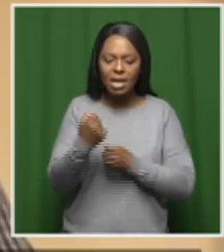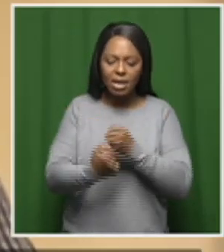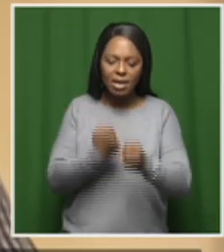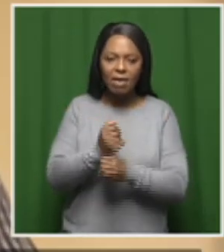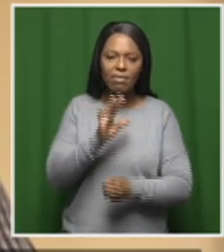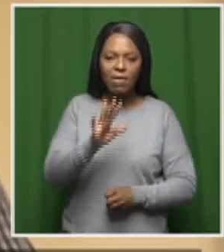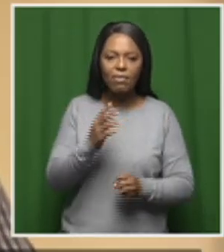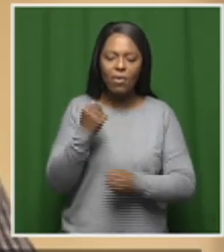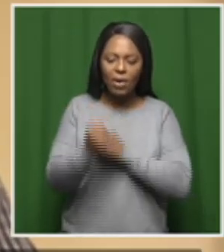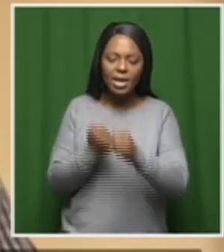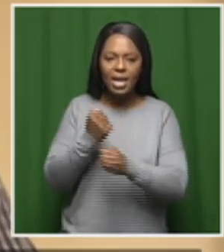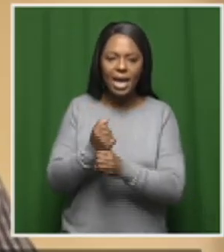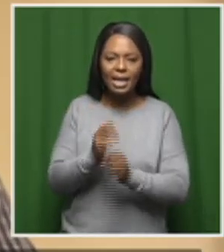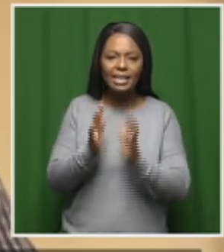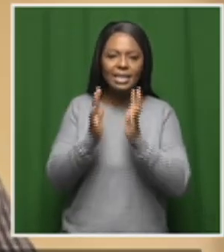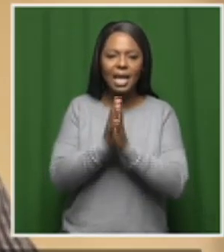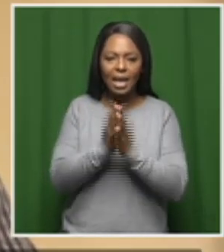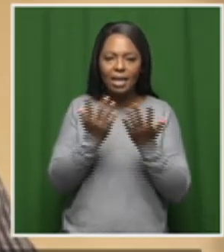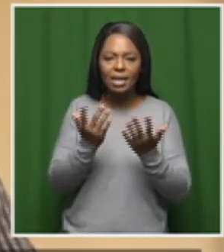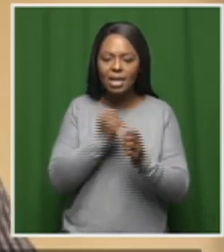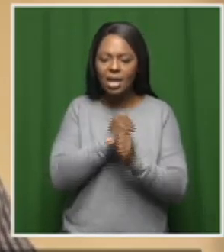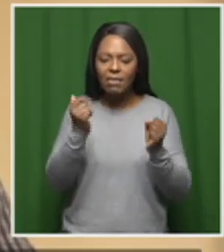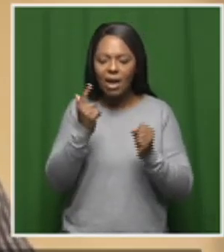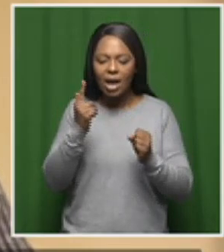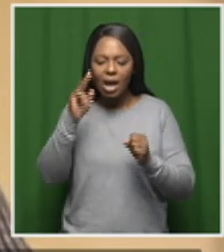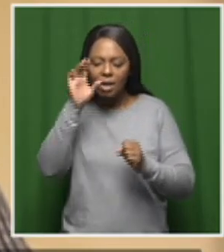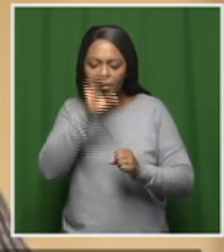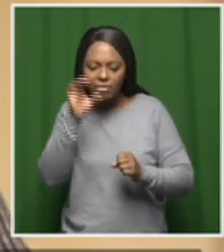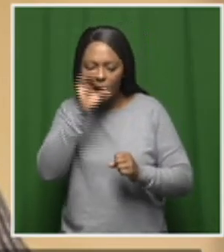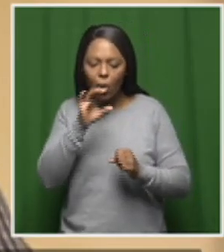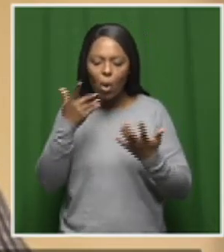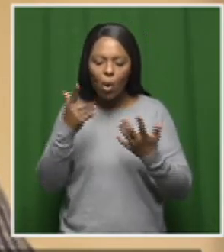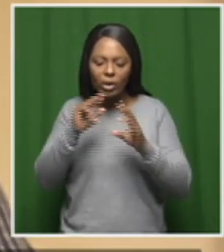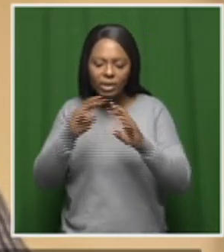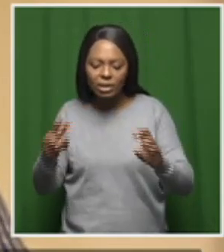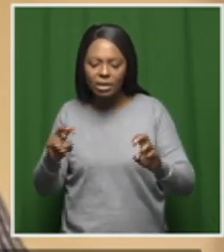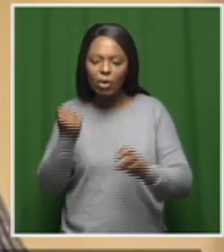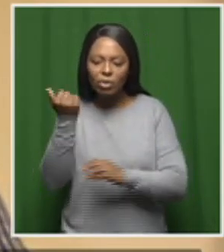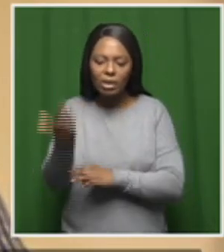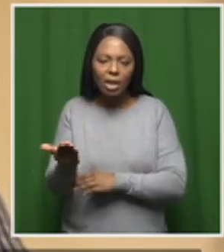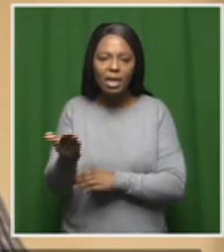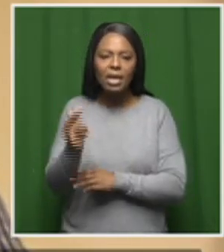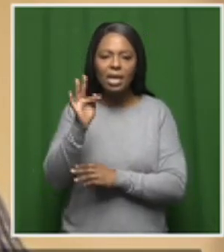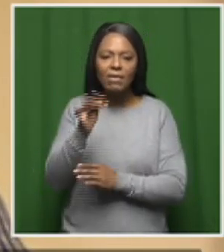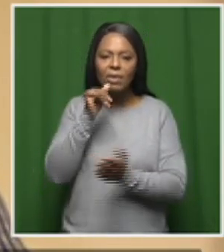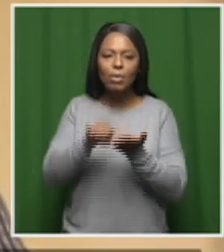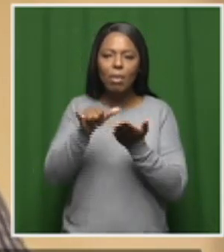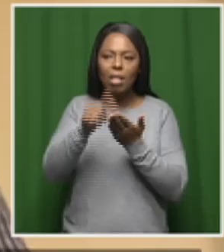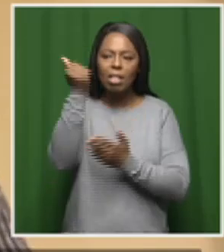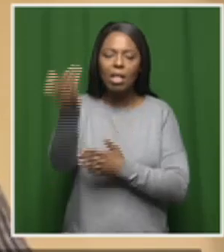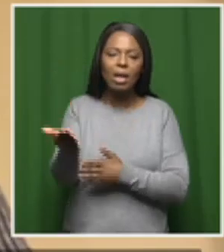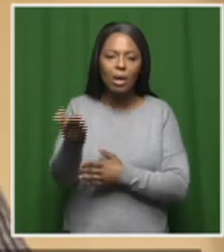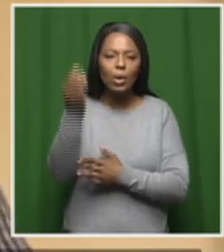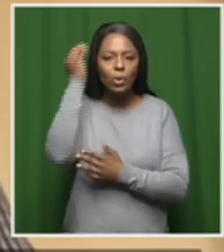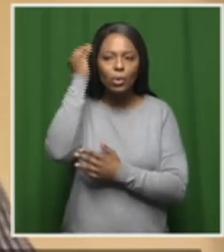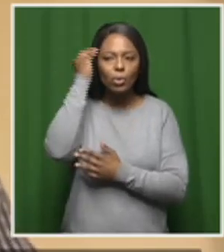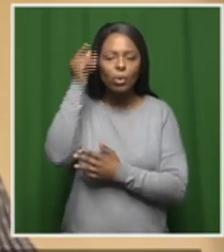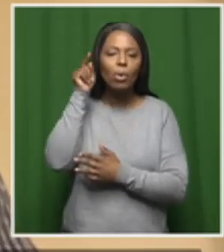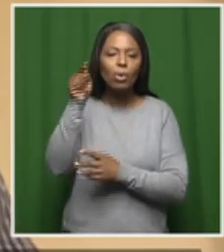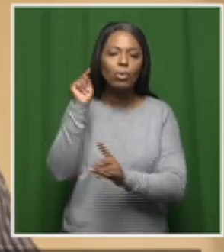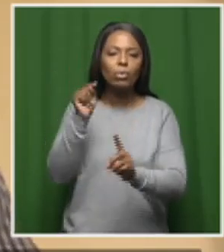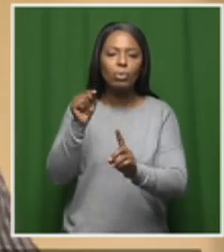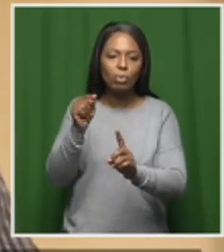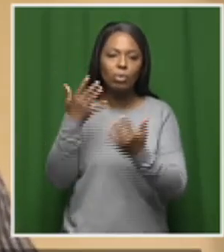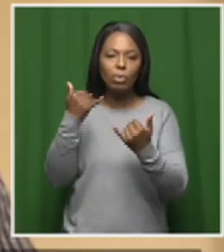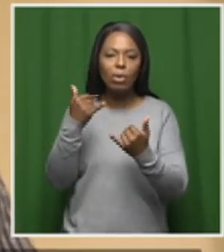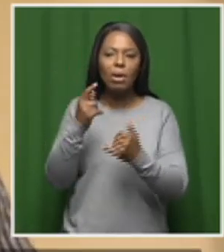years. Sure. And when we start cracking, we start sending them the notices to say, we are aware of you, we are